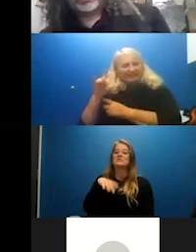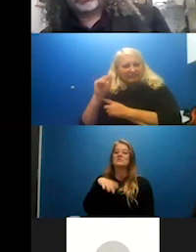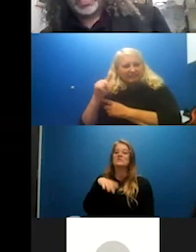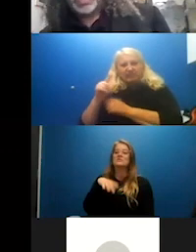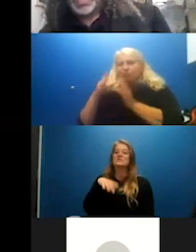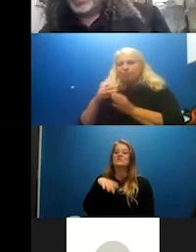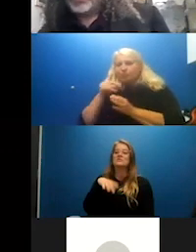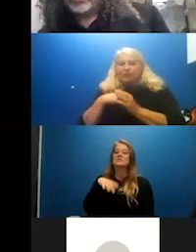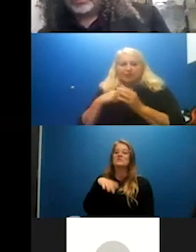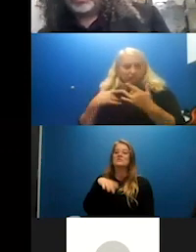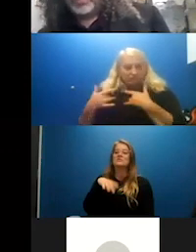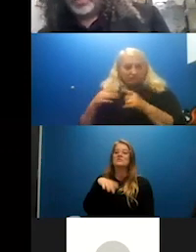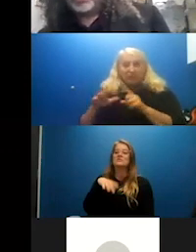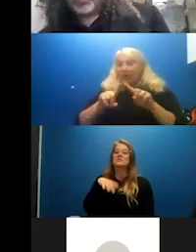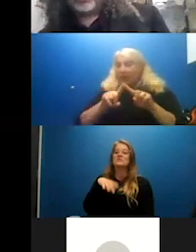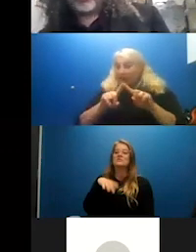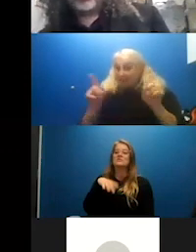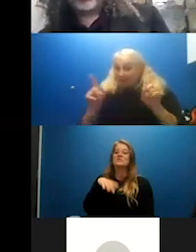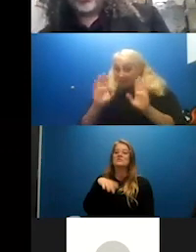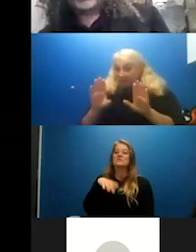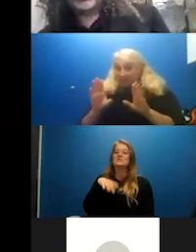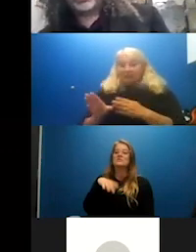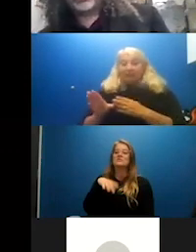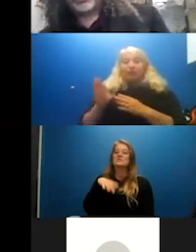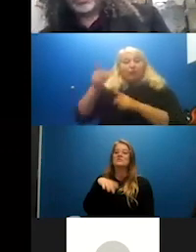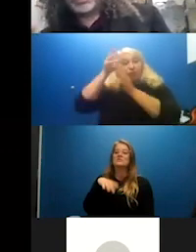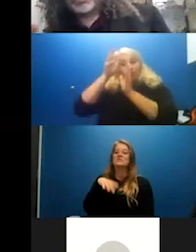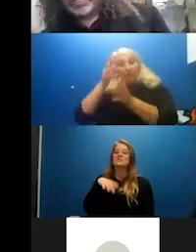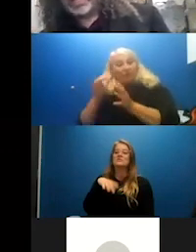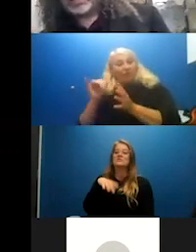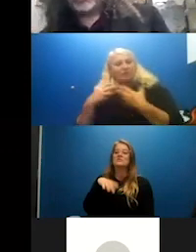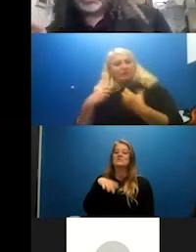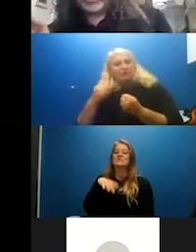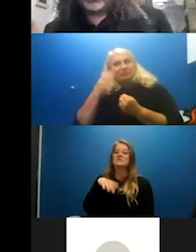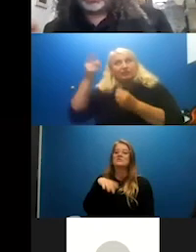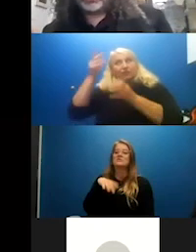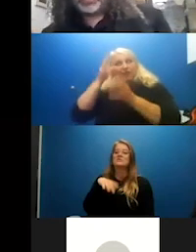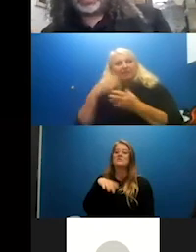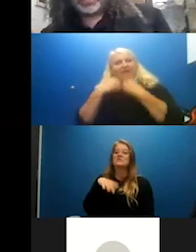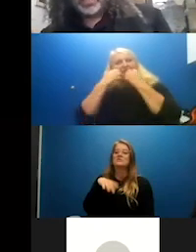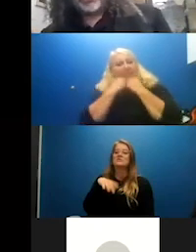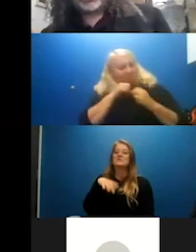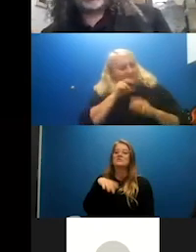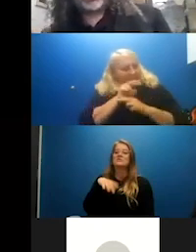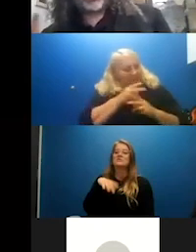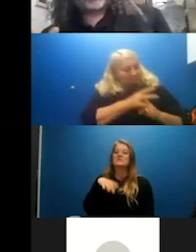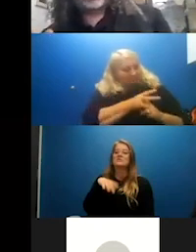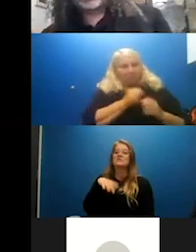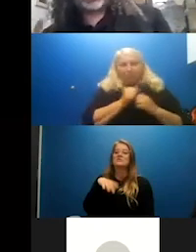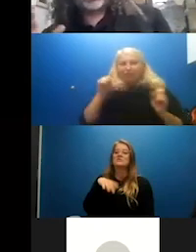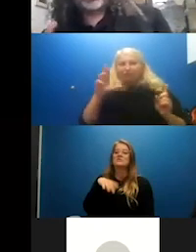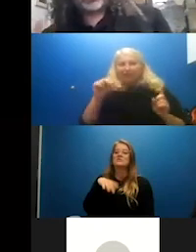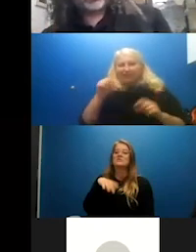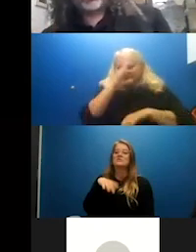about. However, the grandfather also heals, because now he has caring connection with his grandson. And this is a grandfather, this is